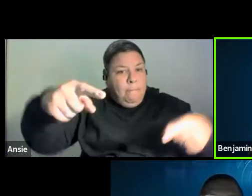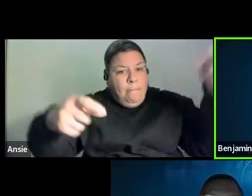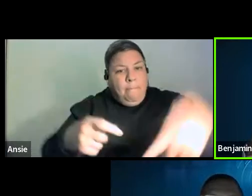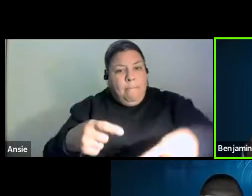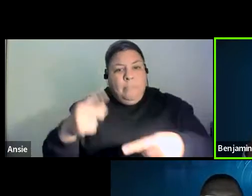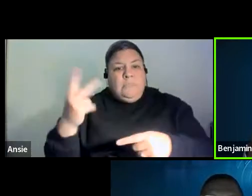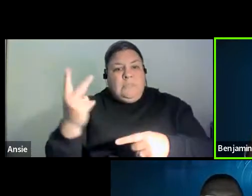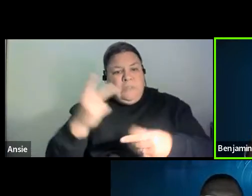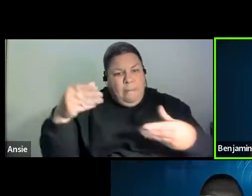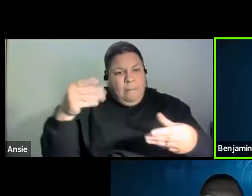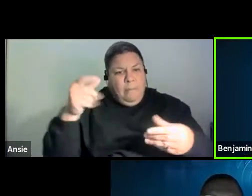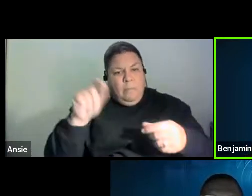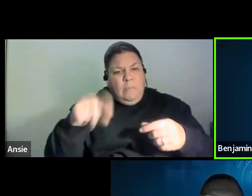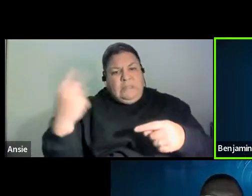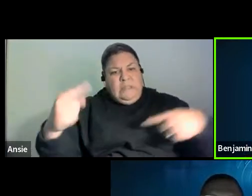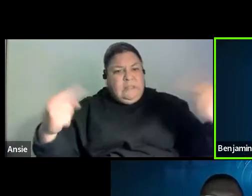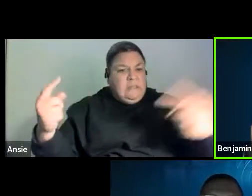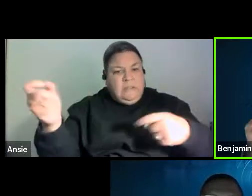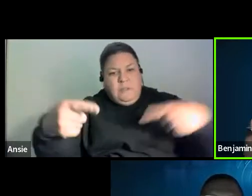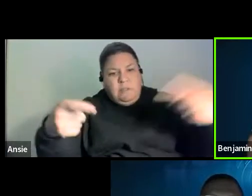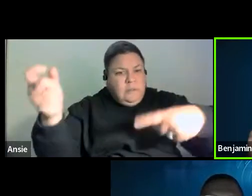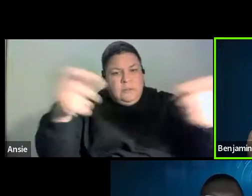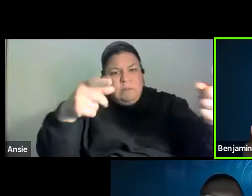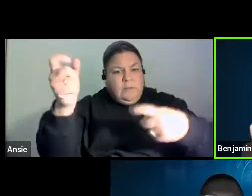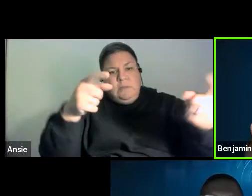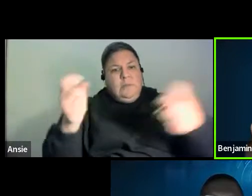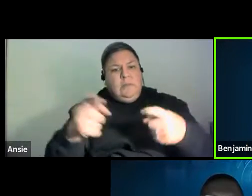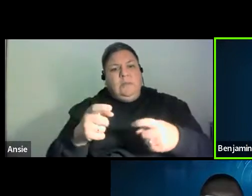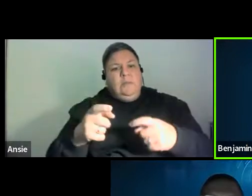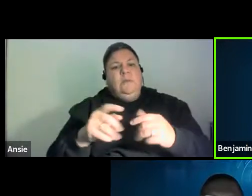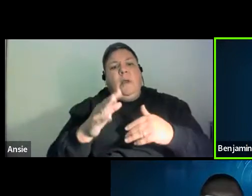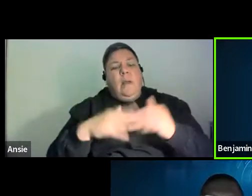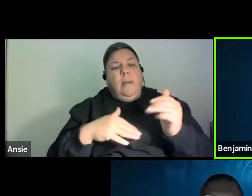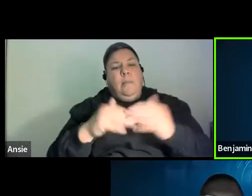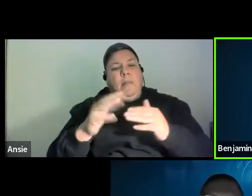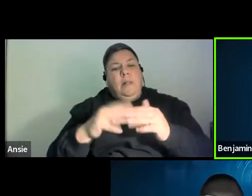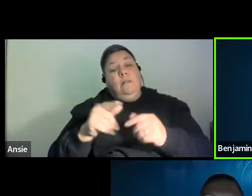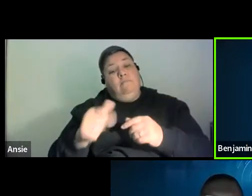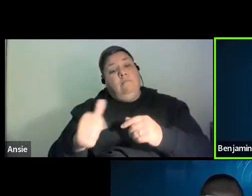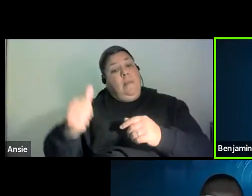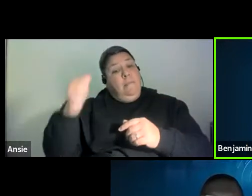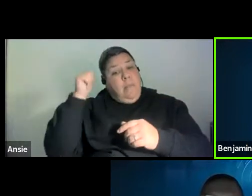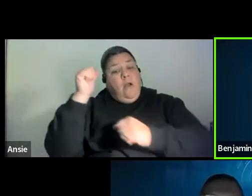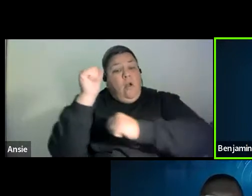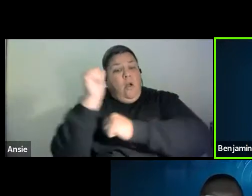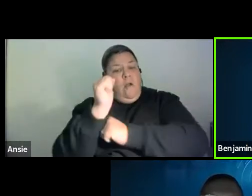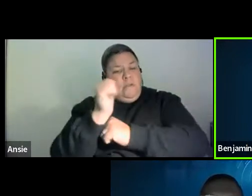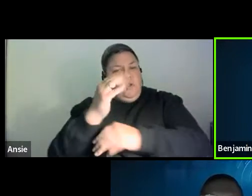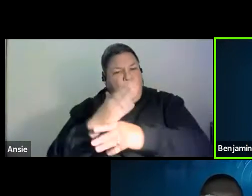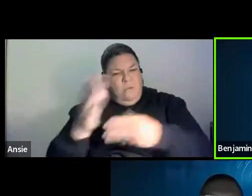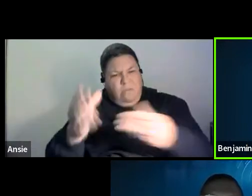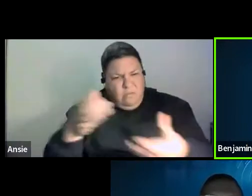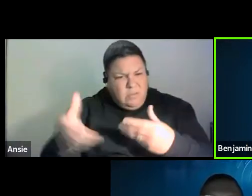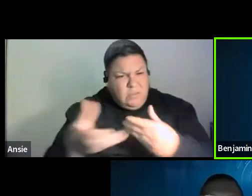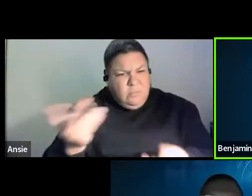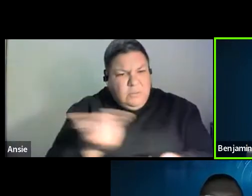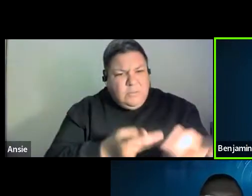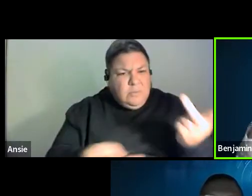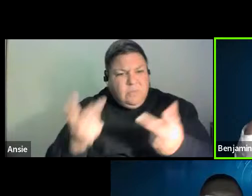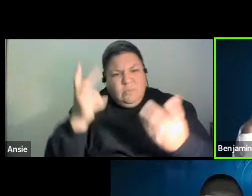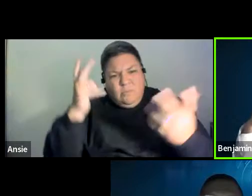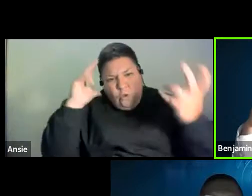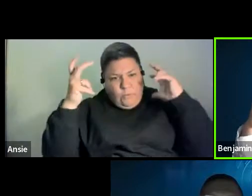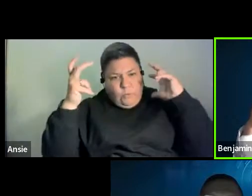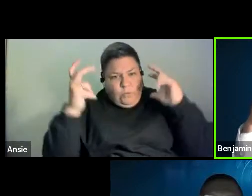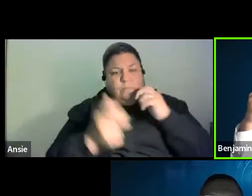are building up the inventory that our colleagues in the back office needs to work through, which then prevents us from